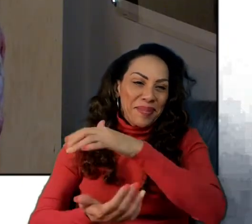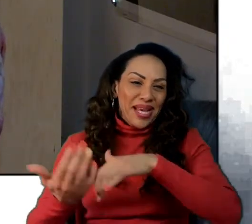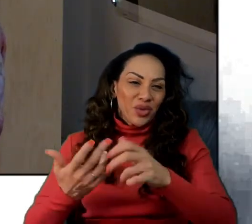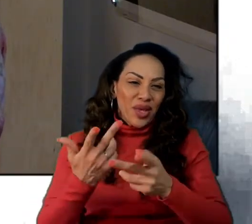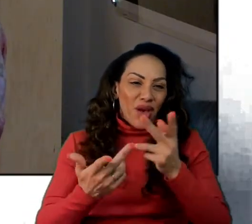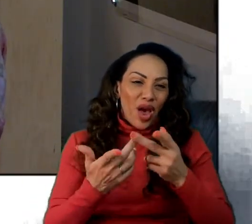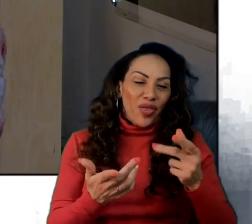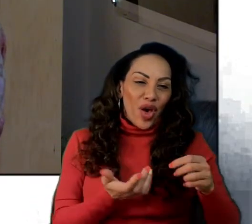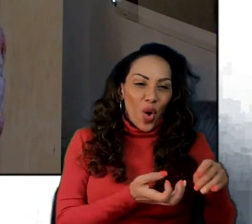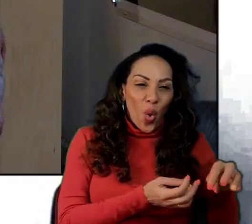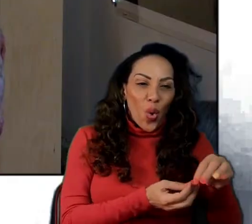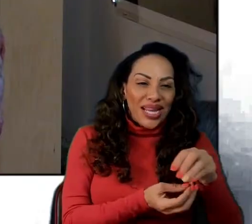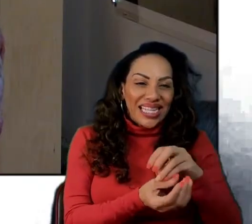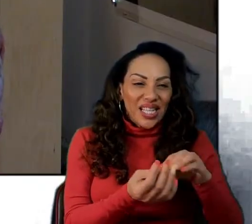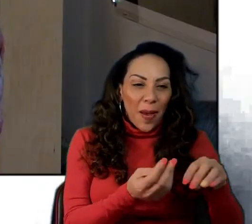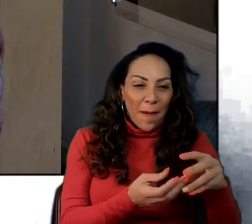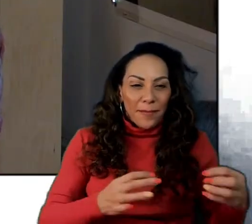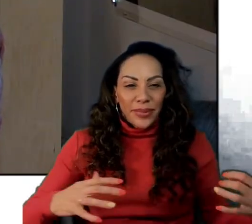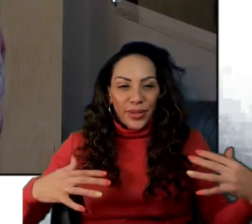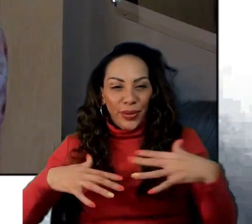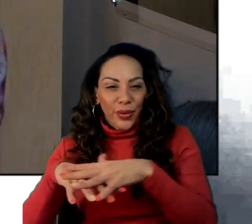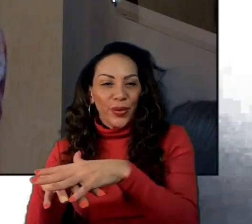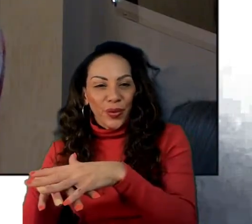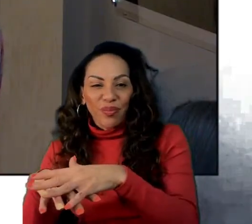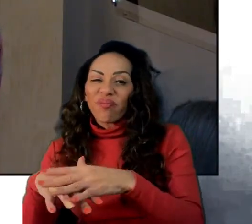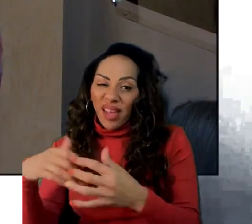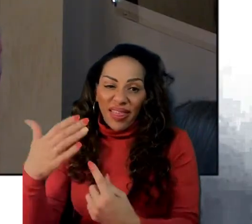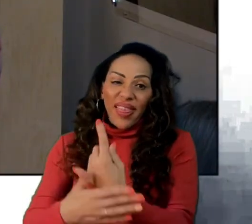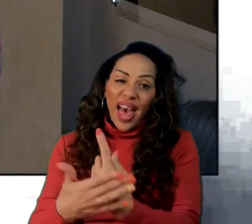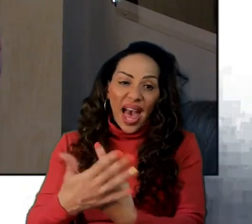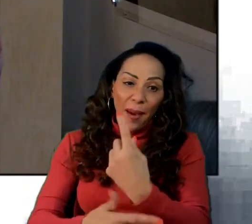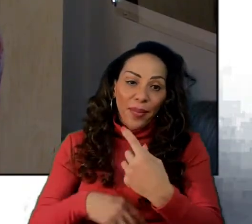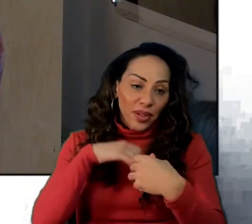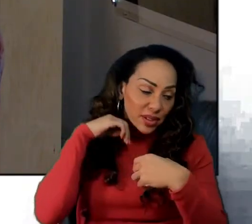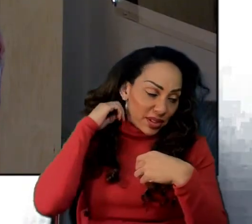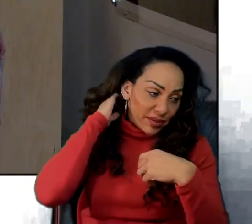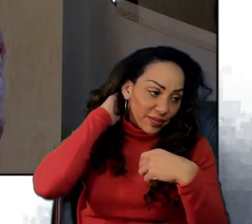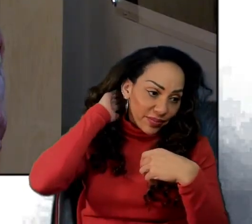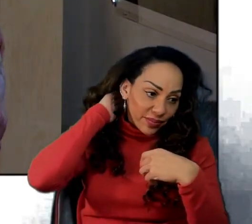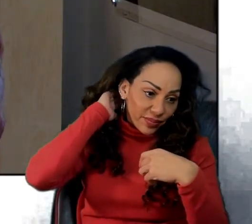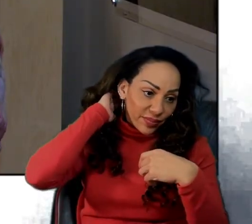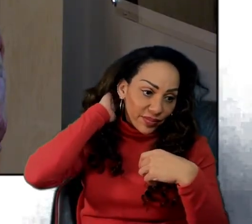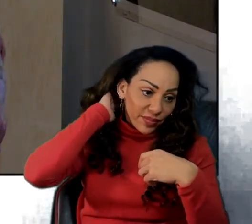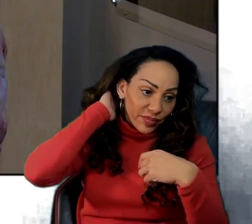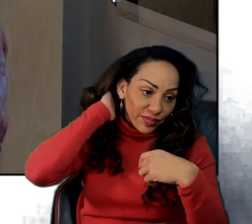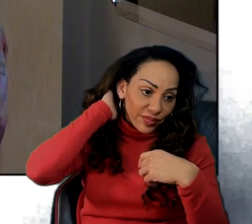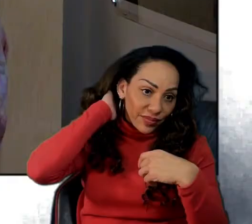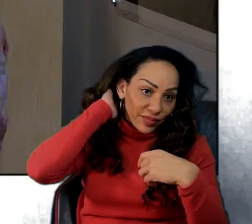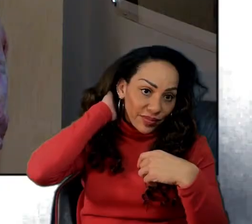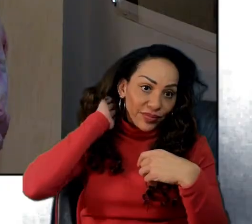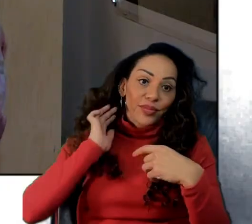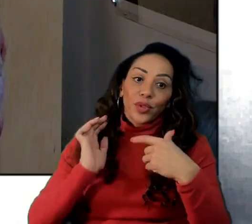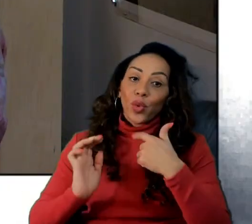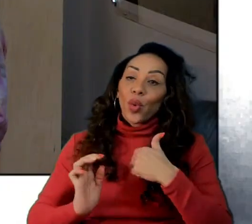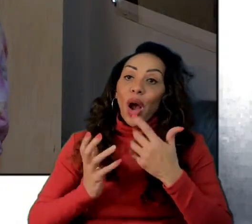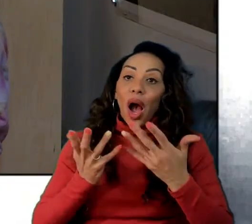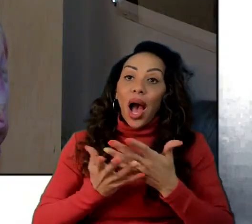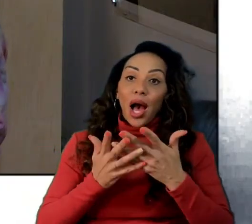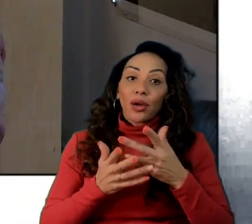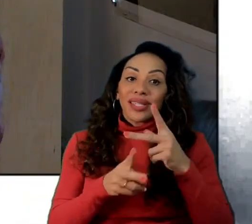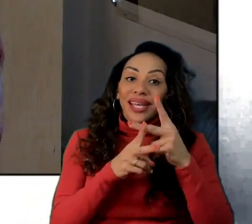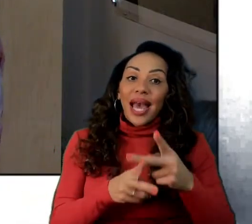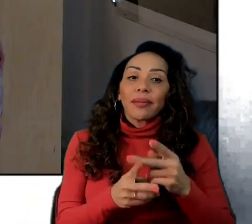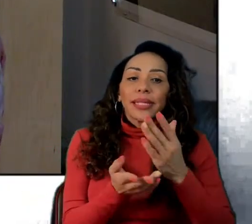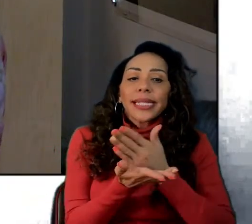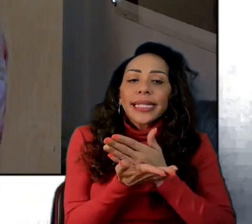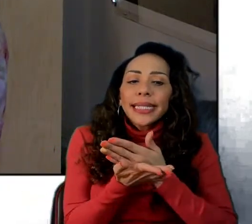So that does happen, but we keep ours in incubators in like as sterile conditions as